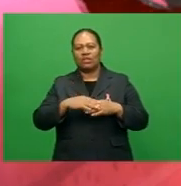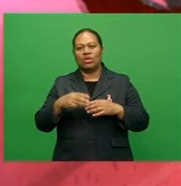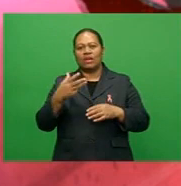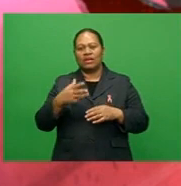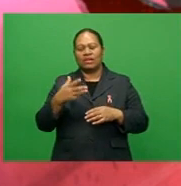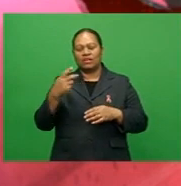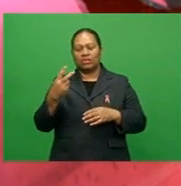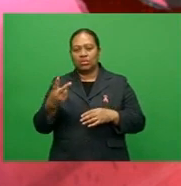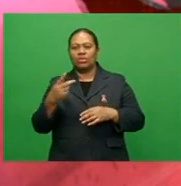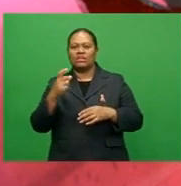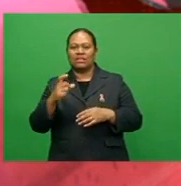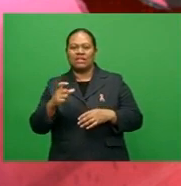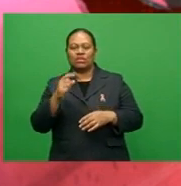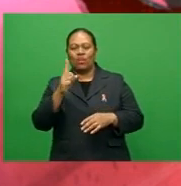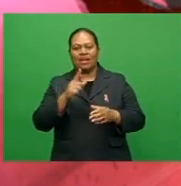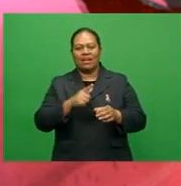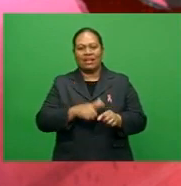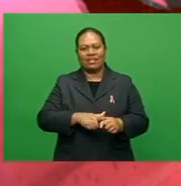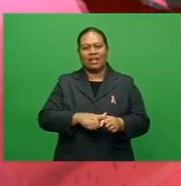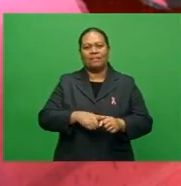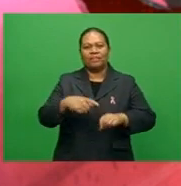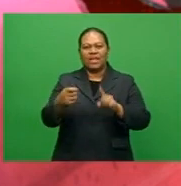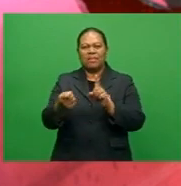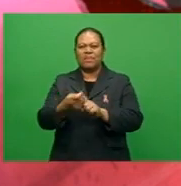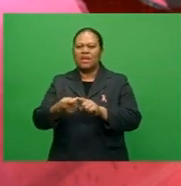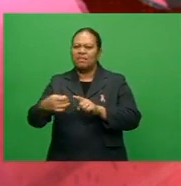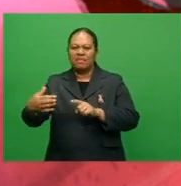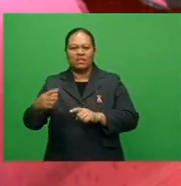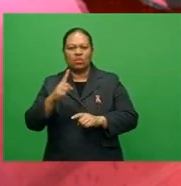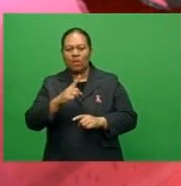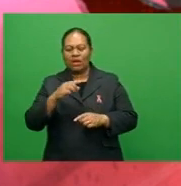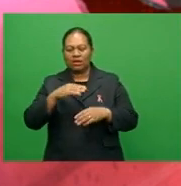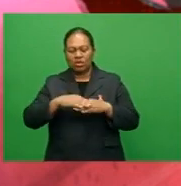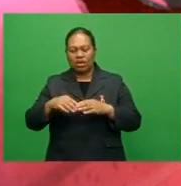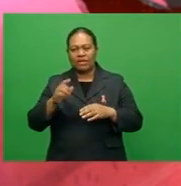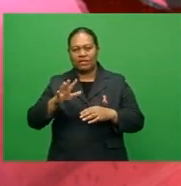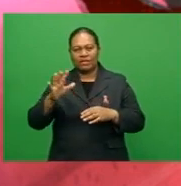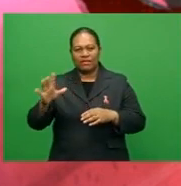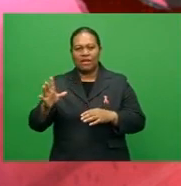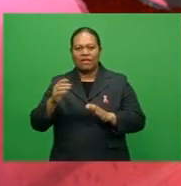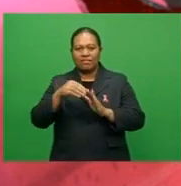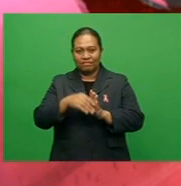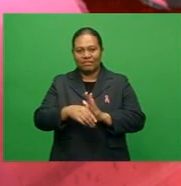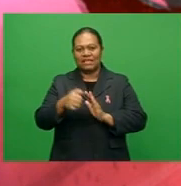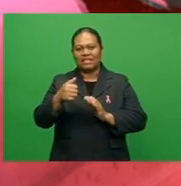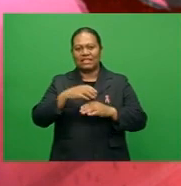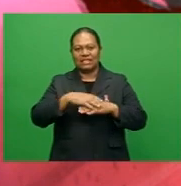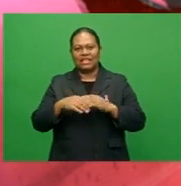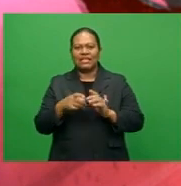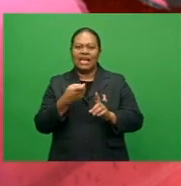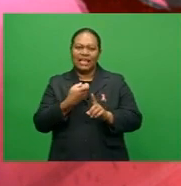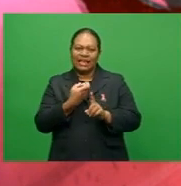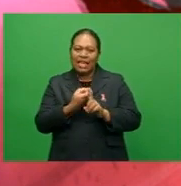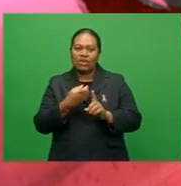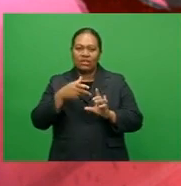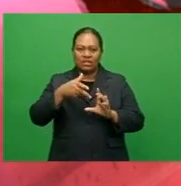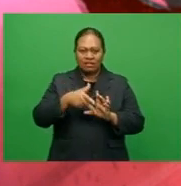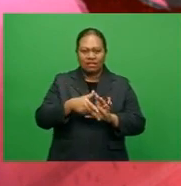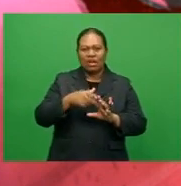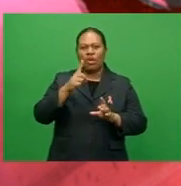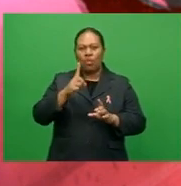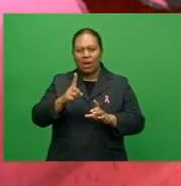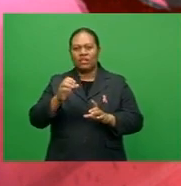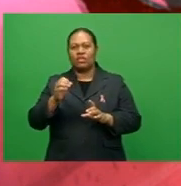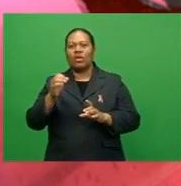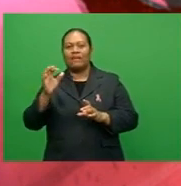litre. Premix will retail at $1.55, a reduction of 6 cents. Kerosene drops from $1.05 to $1